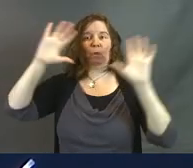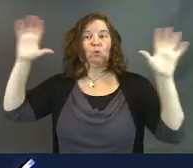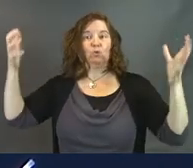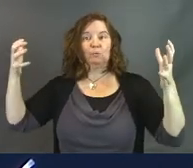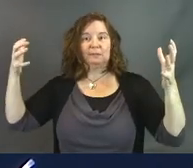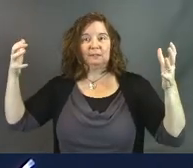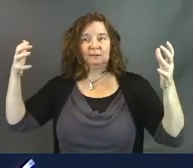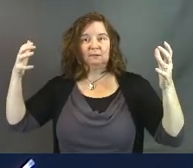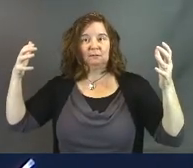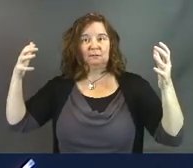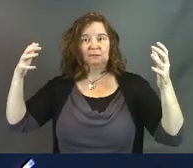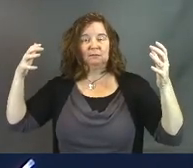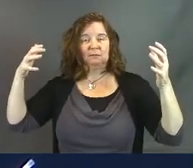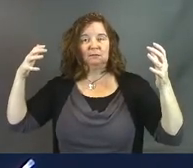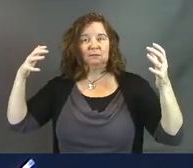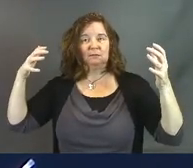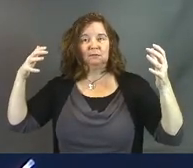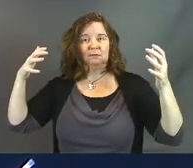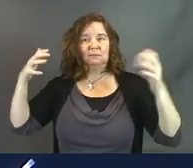groups.